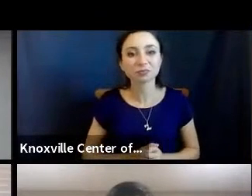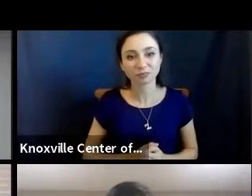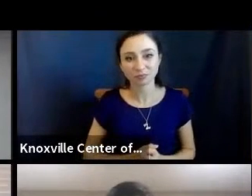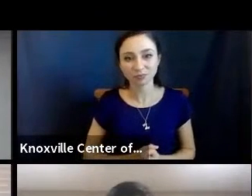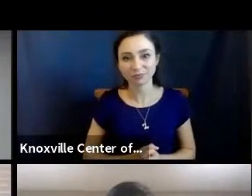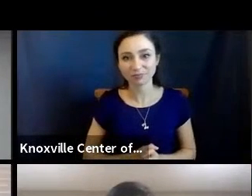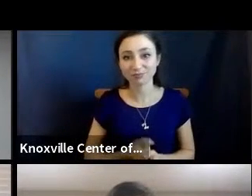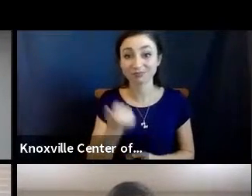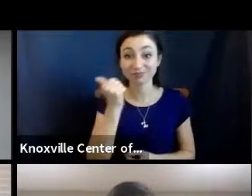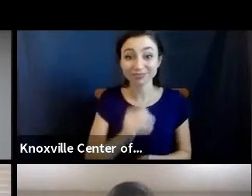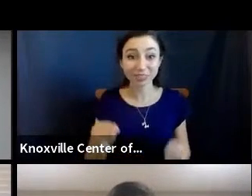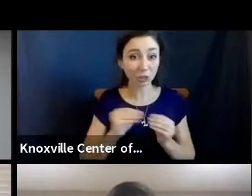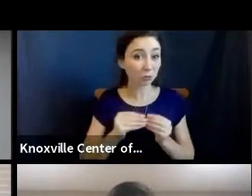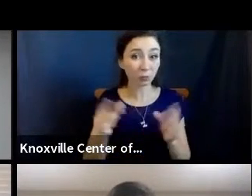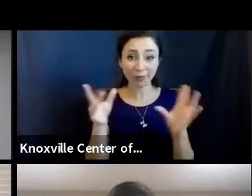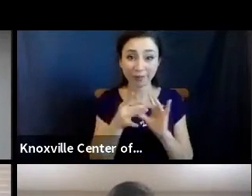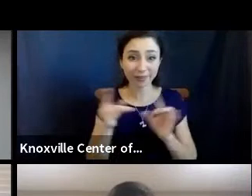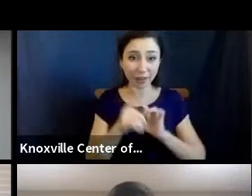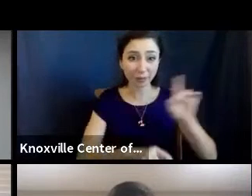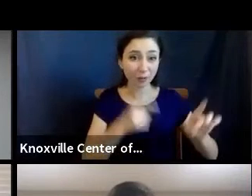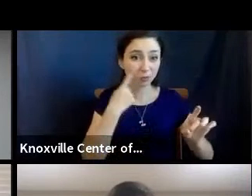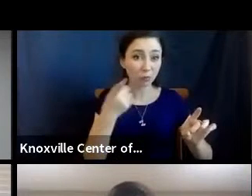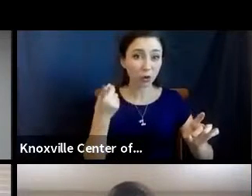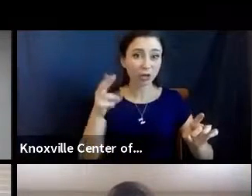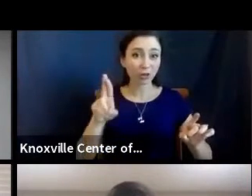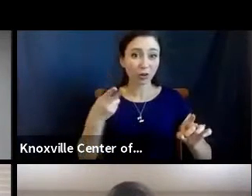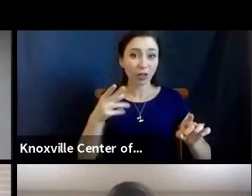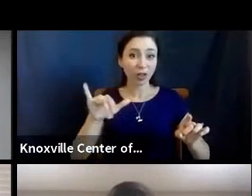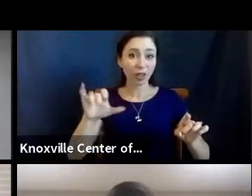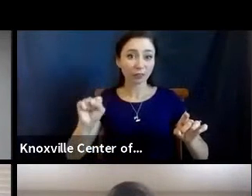Any other comments or questions for Dr. Harris?